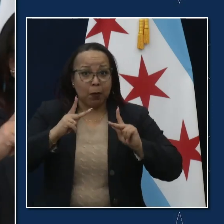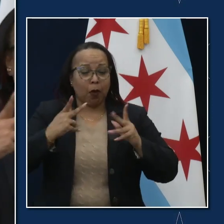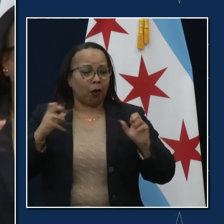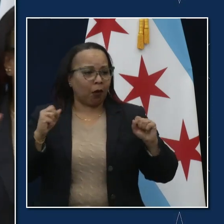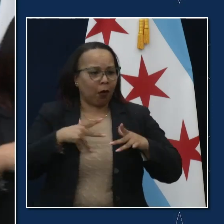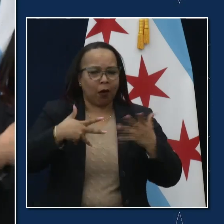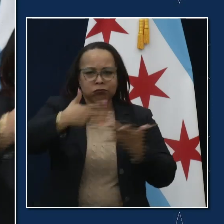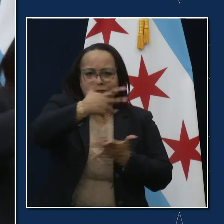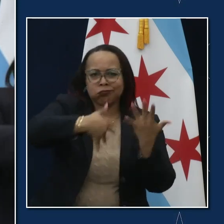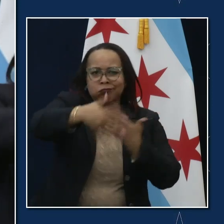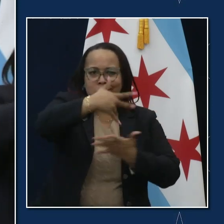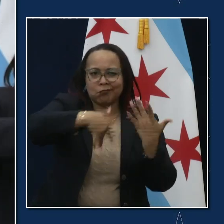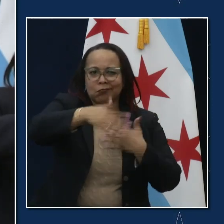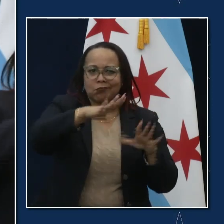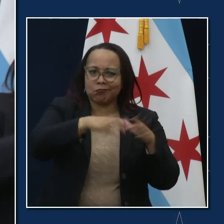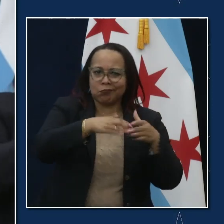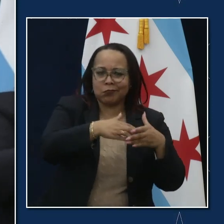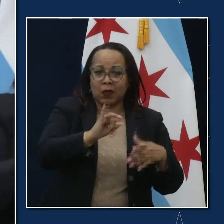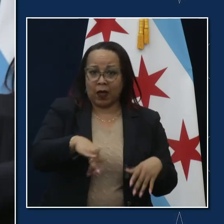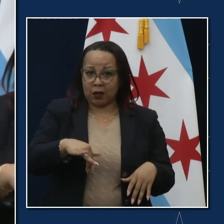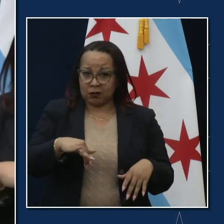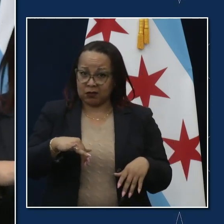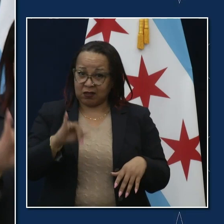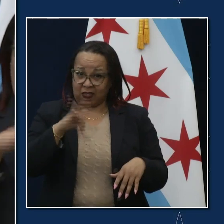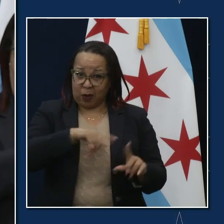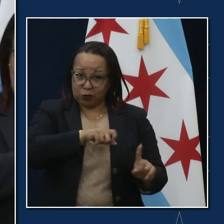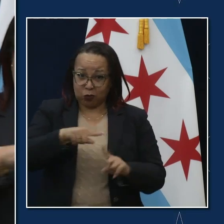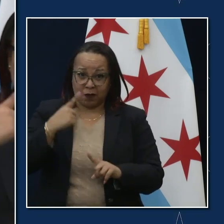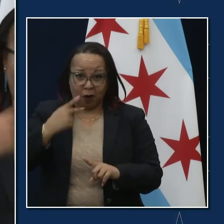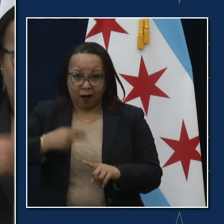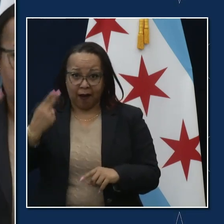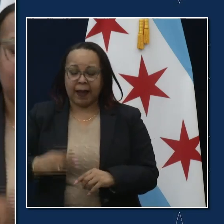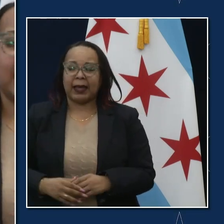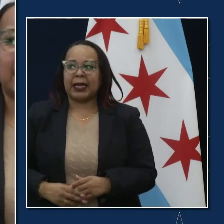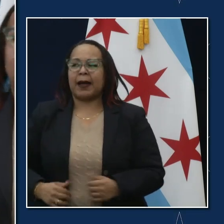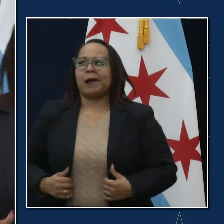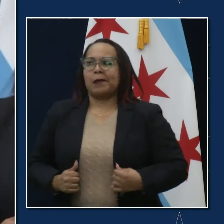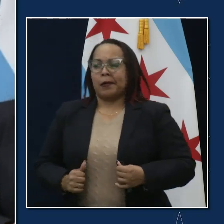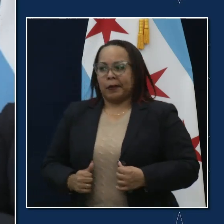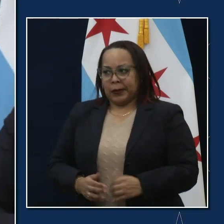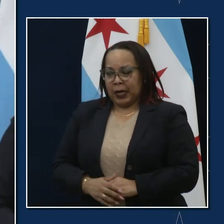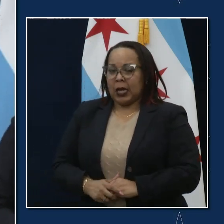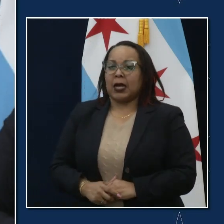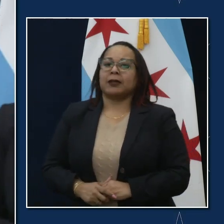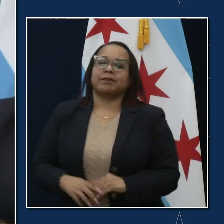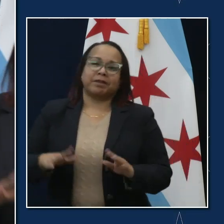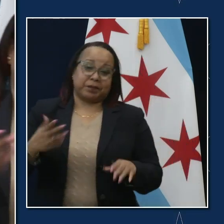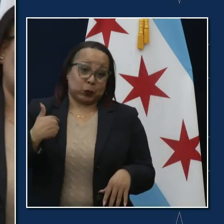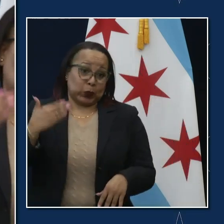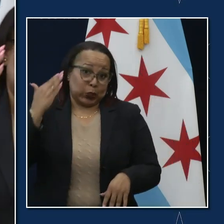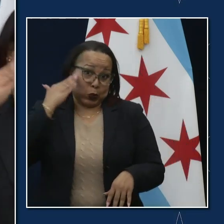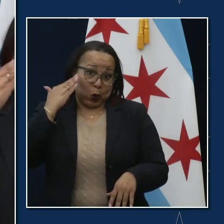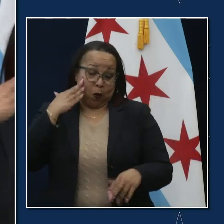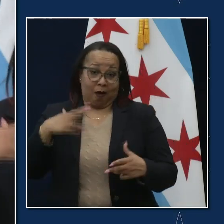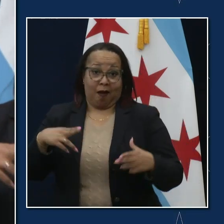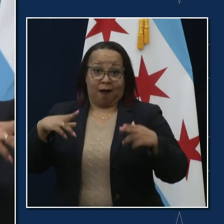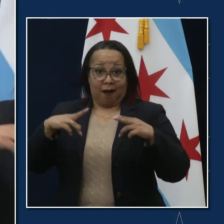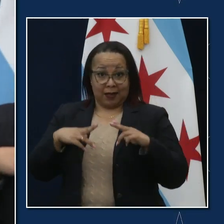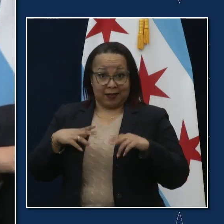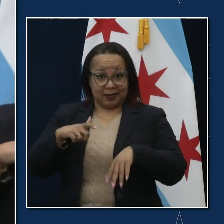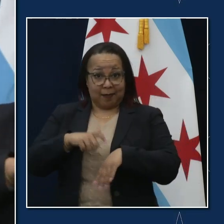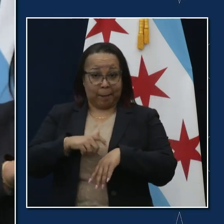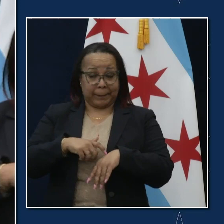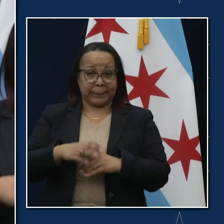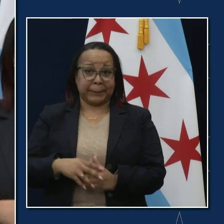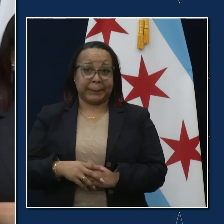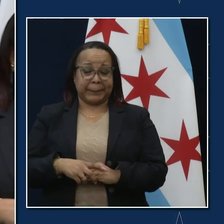gathering, and is that likely to be the trigger for high here? Yeah, so we know that the holidays